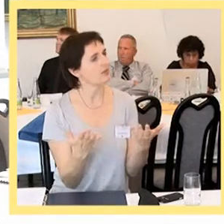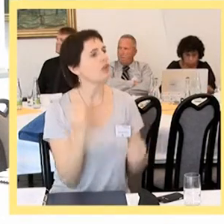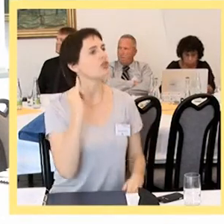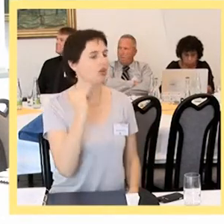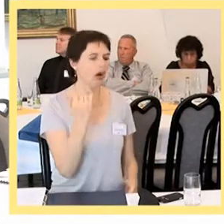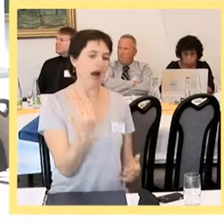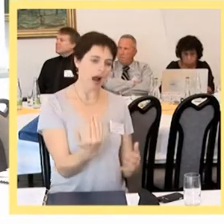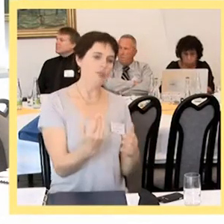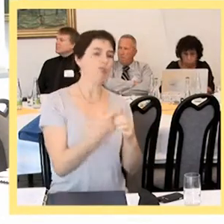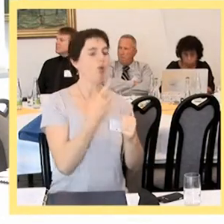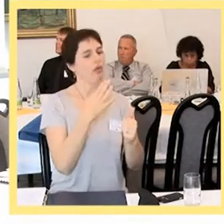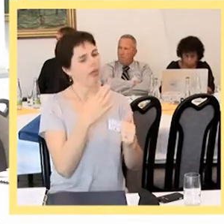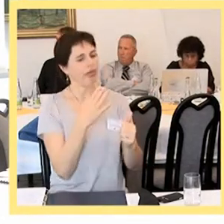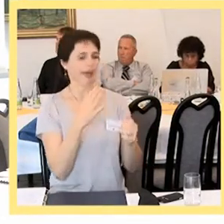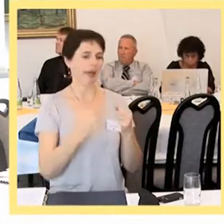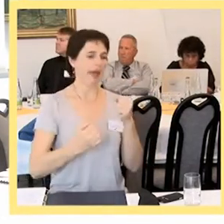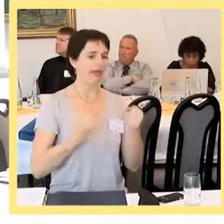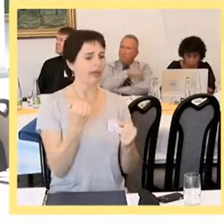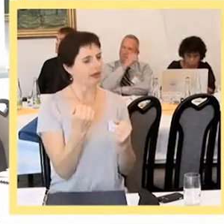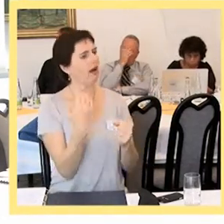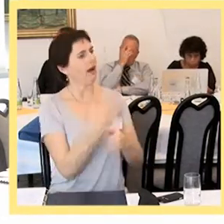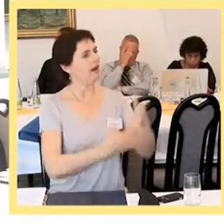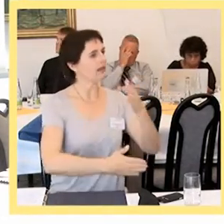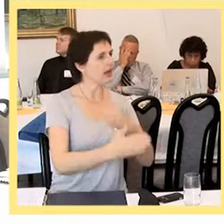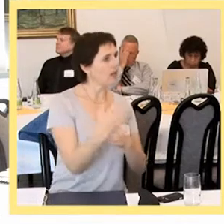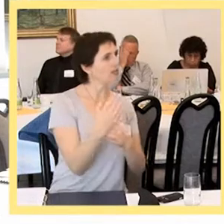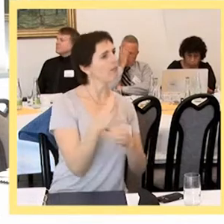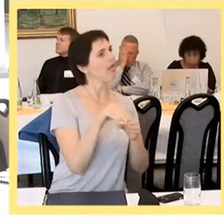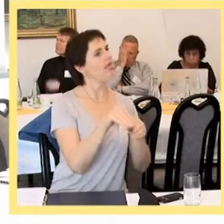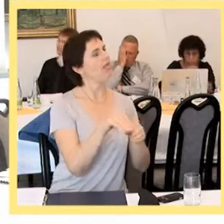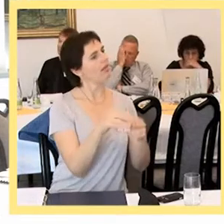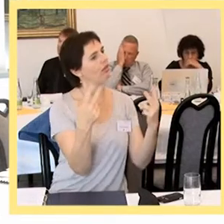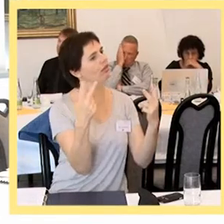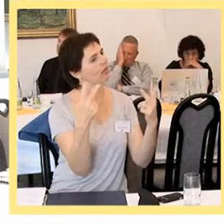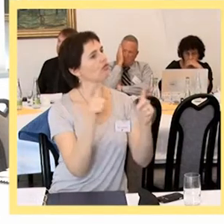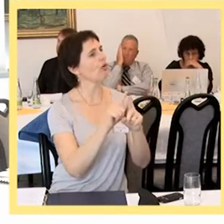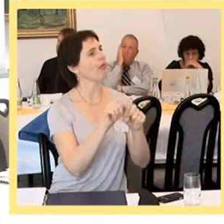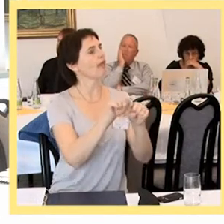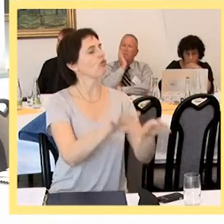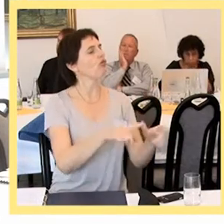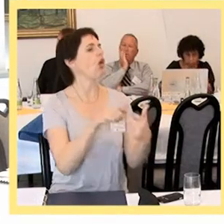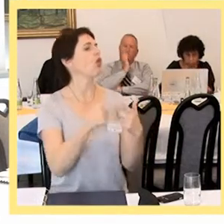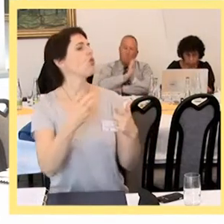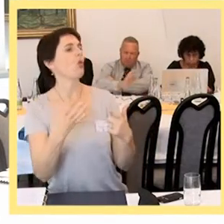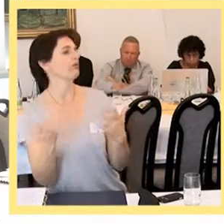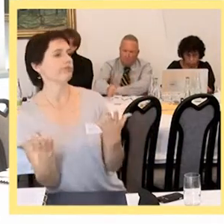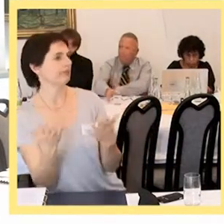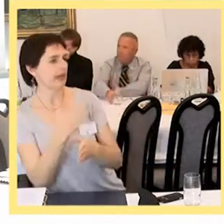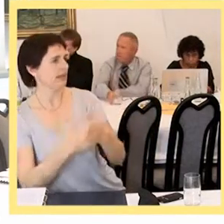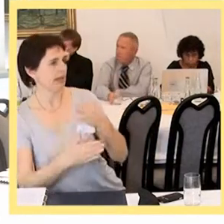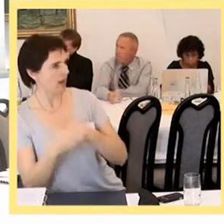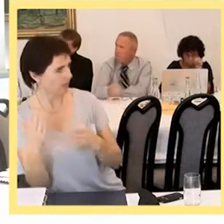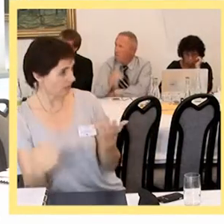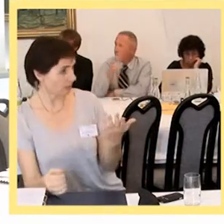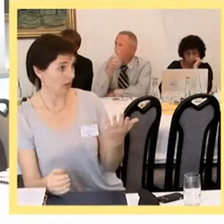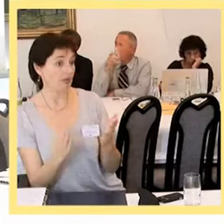disabled athletes and spectators involved in this fictitious event. And we were looking at approximately 100